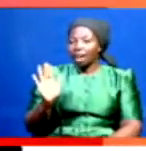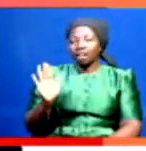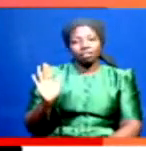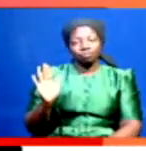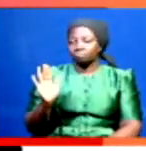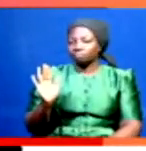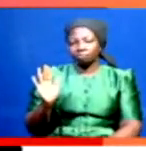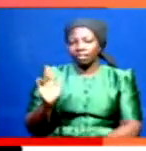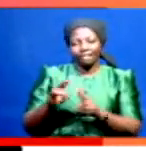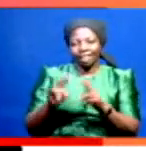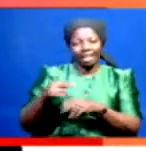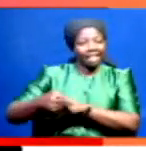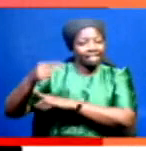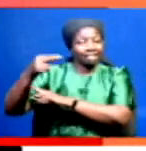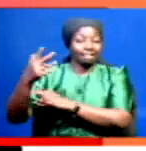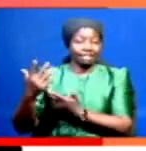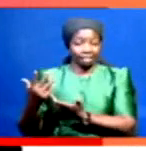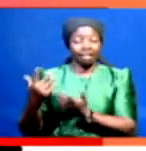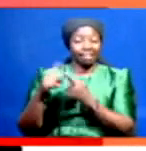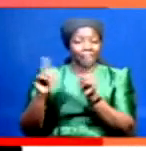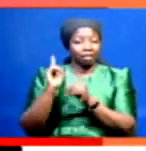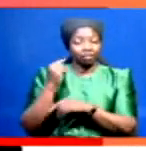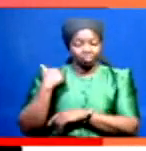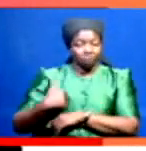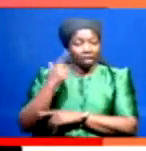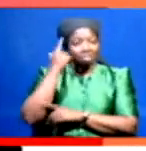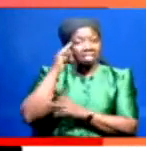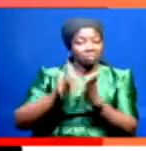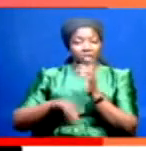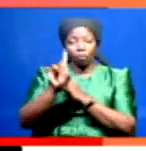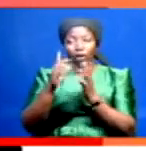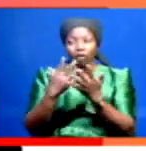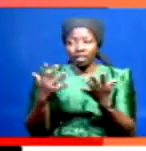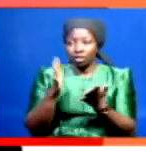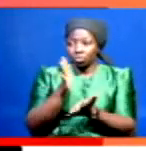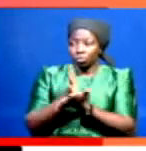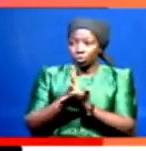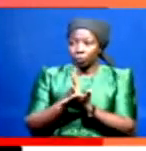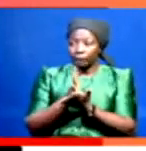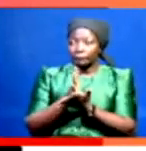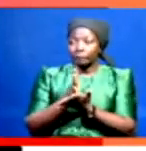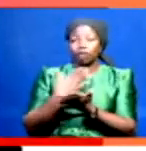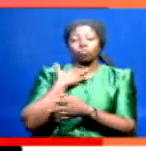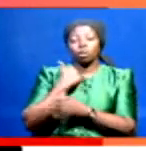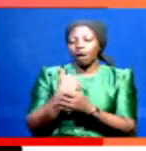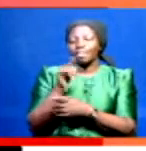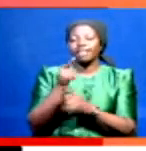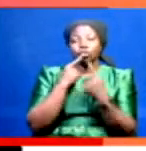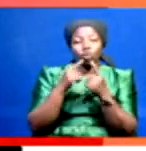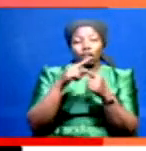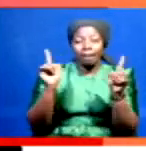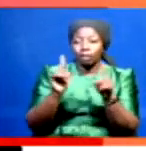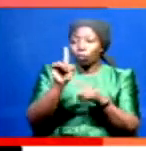is how much higher. Mm-hmm. But I think one of the things, as much as we would want to have this conversation, one of the things that